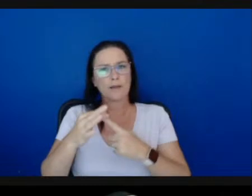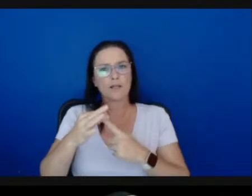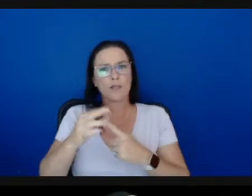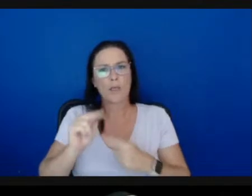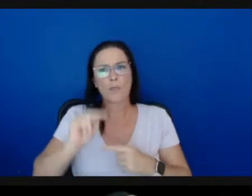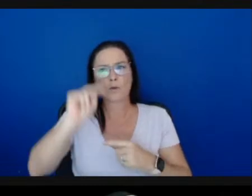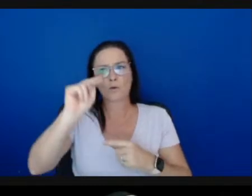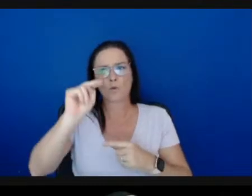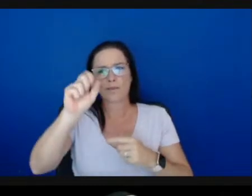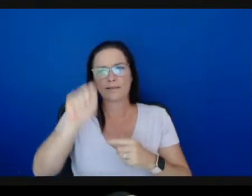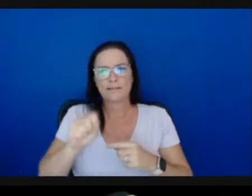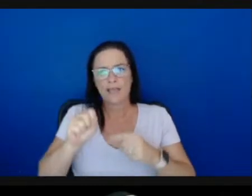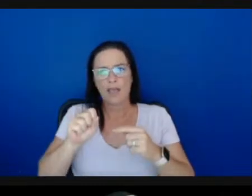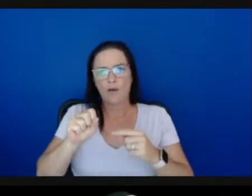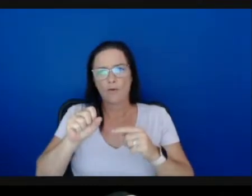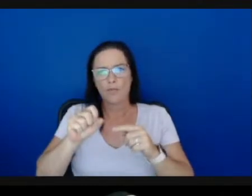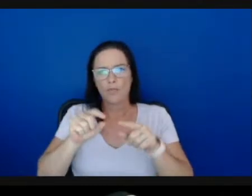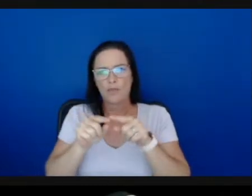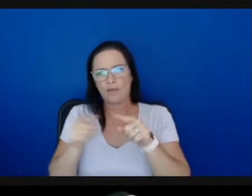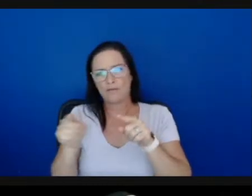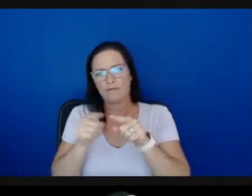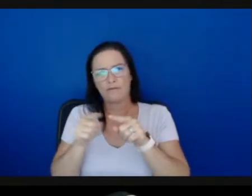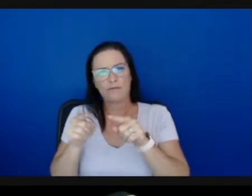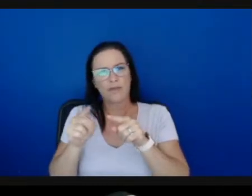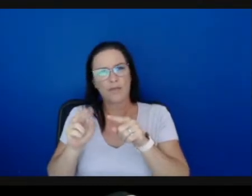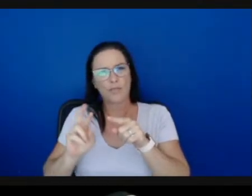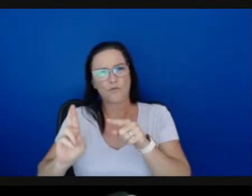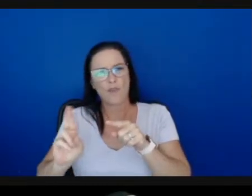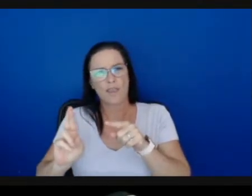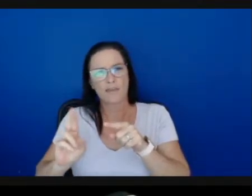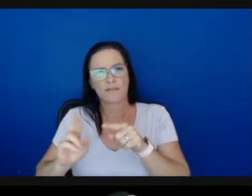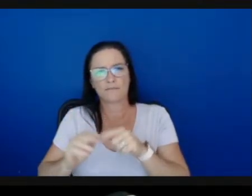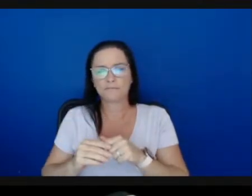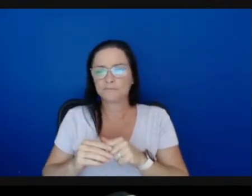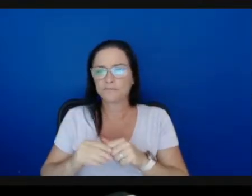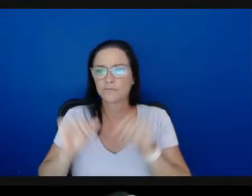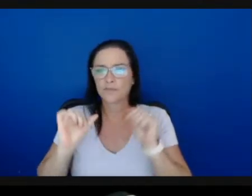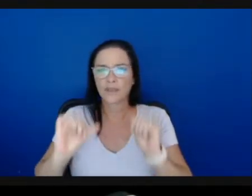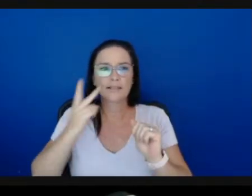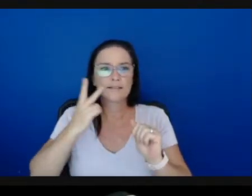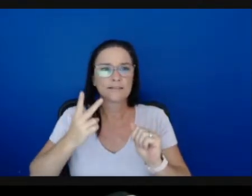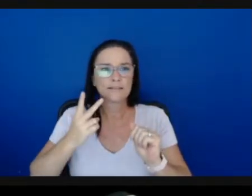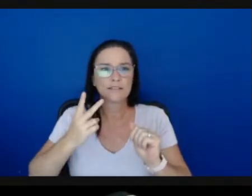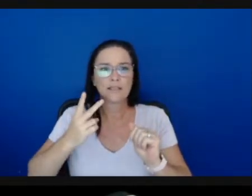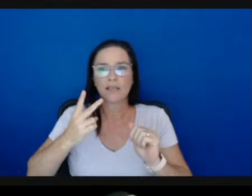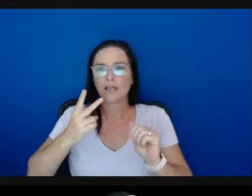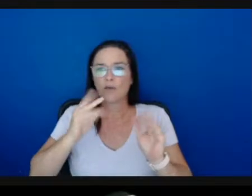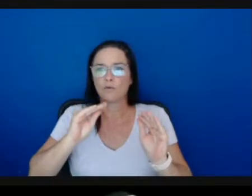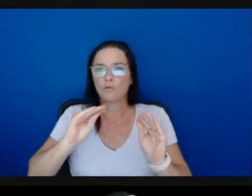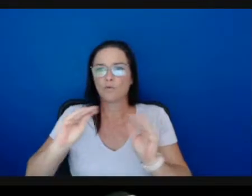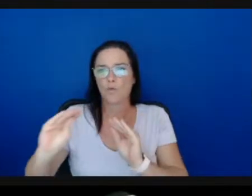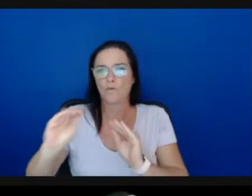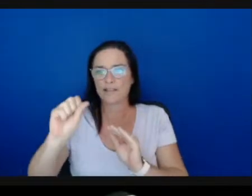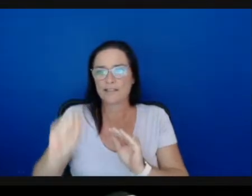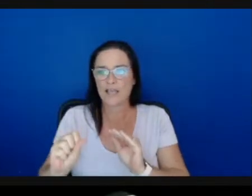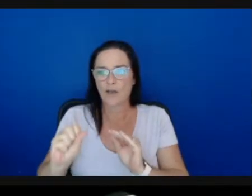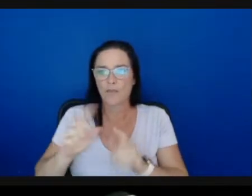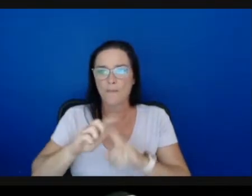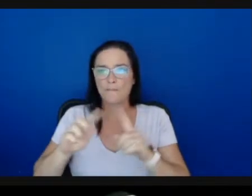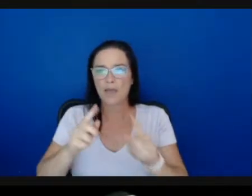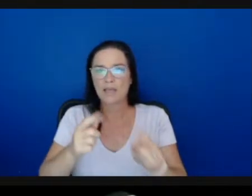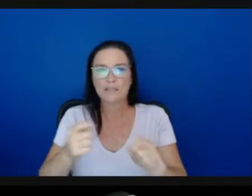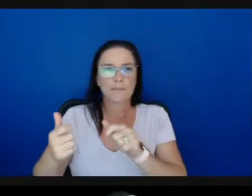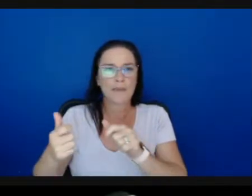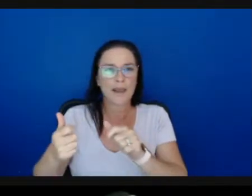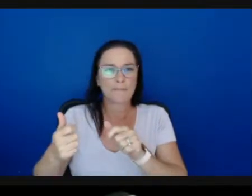component over here on the right, that it had been moving south already, but it seems to have sped up, especially